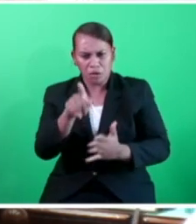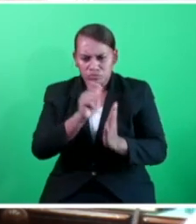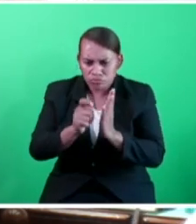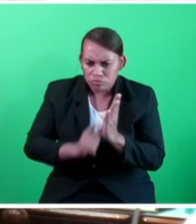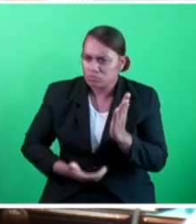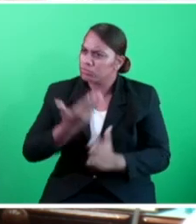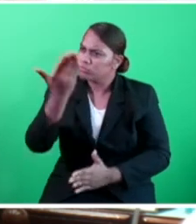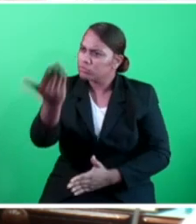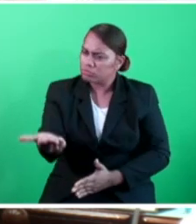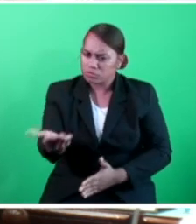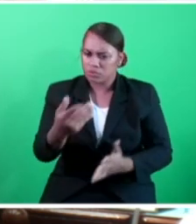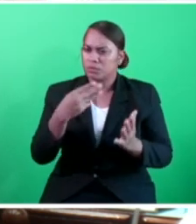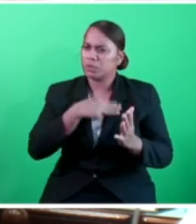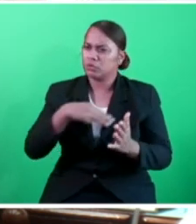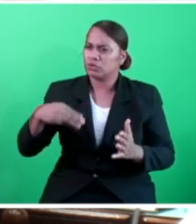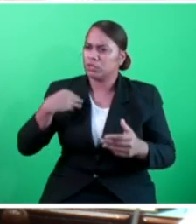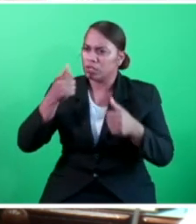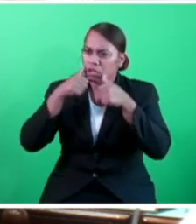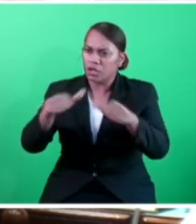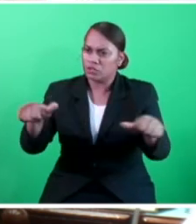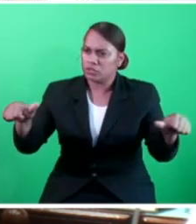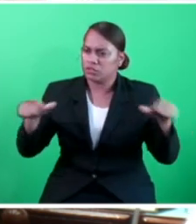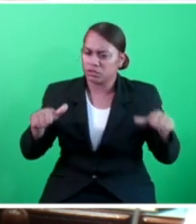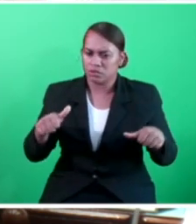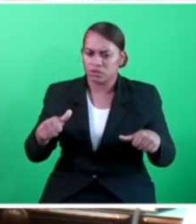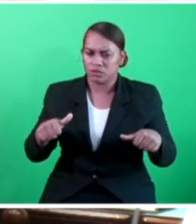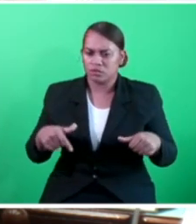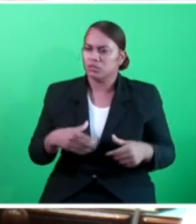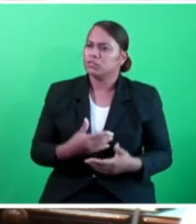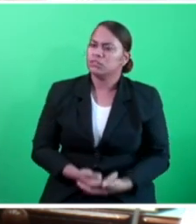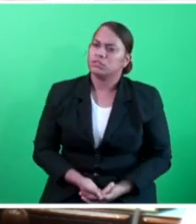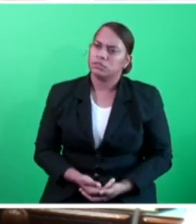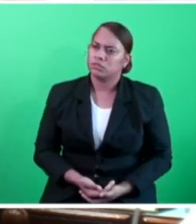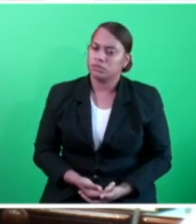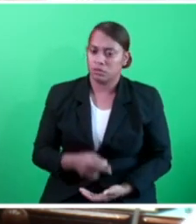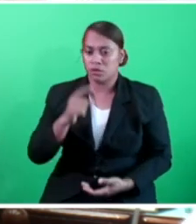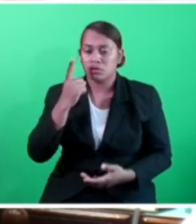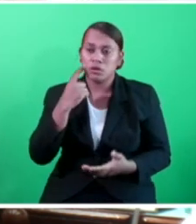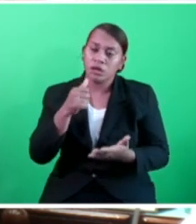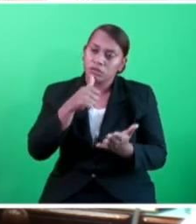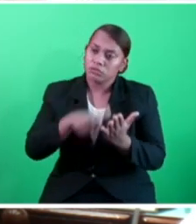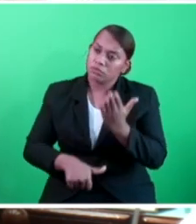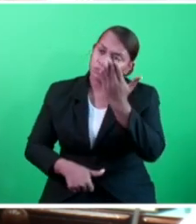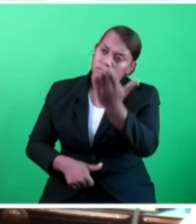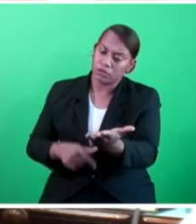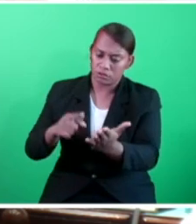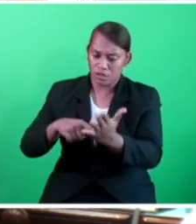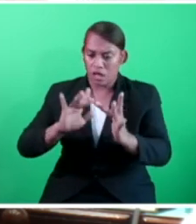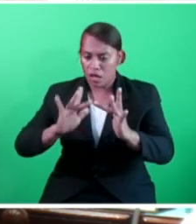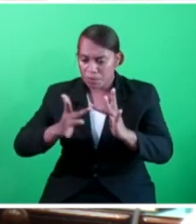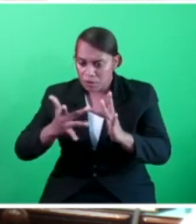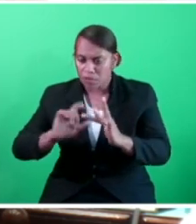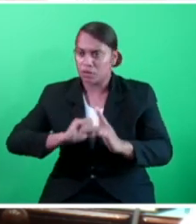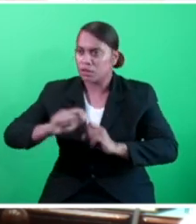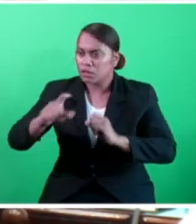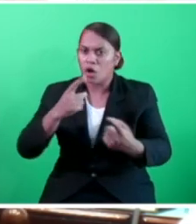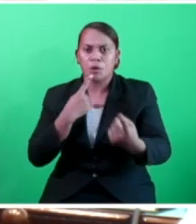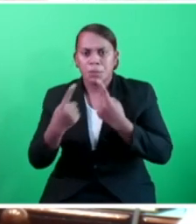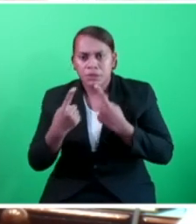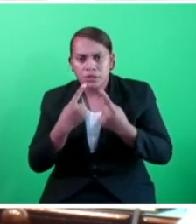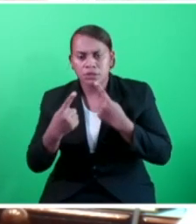through columns in dailies, letters, emails as well, about the